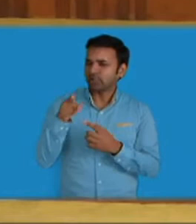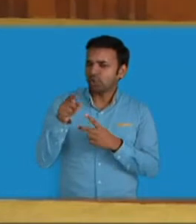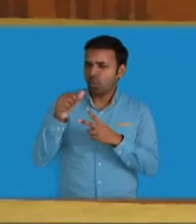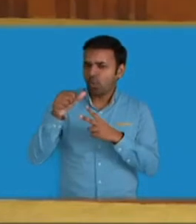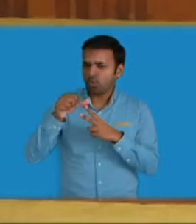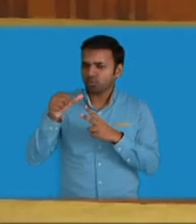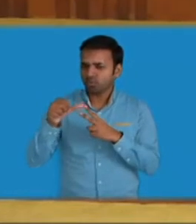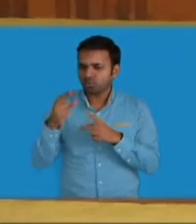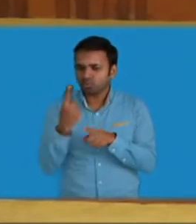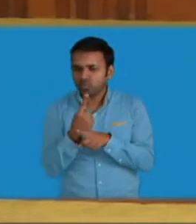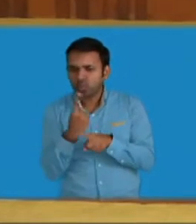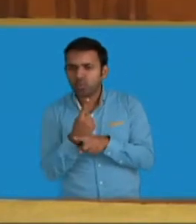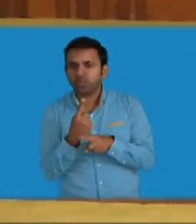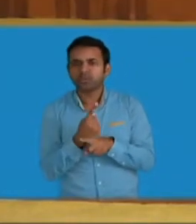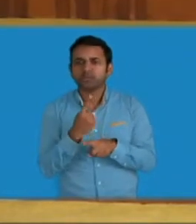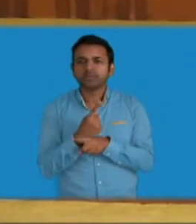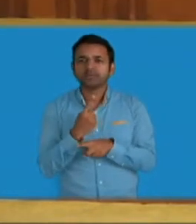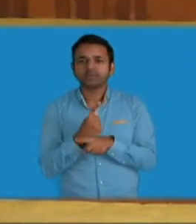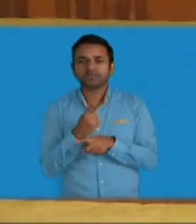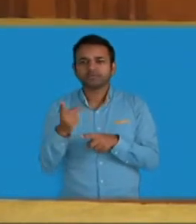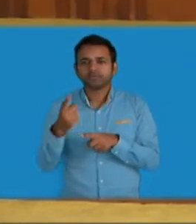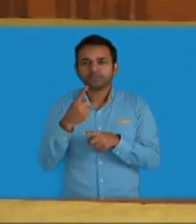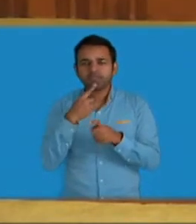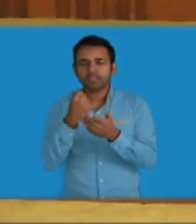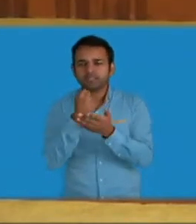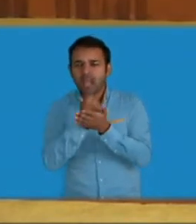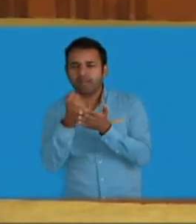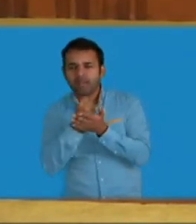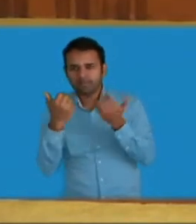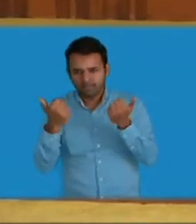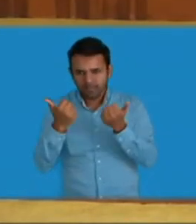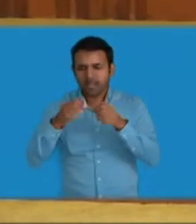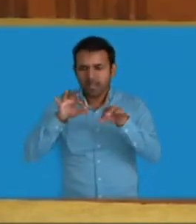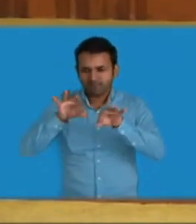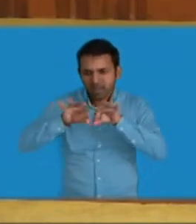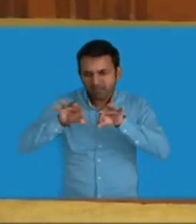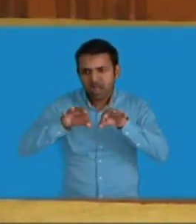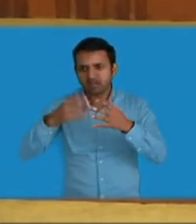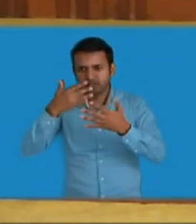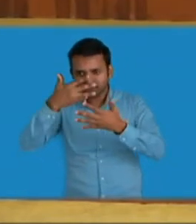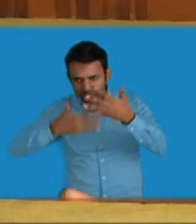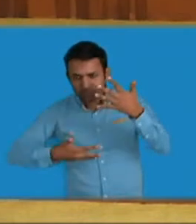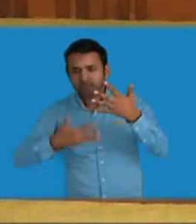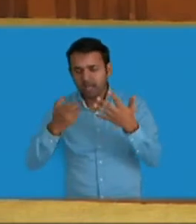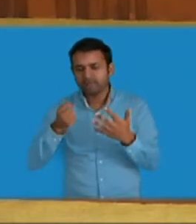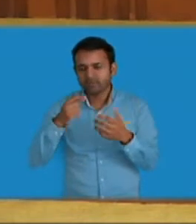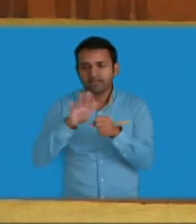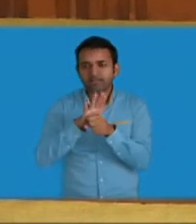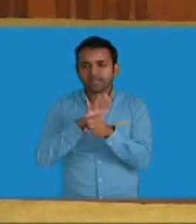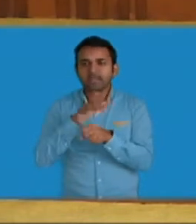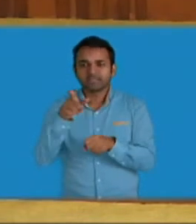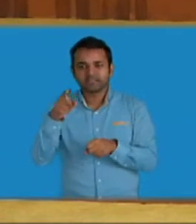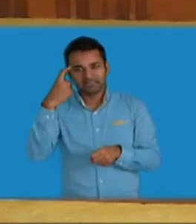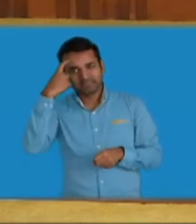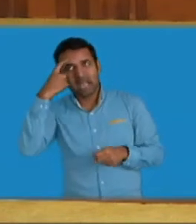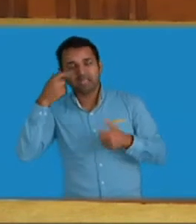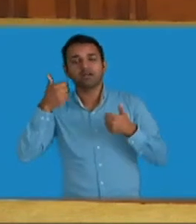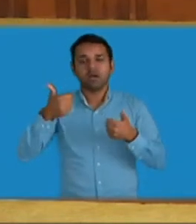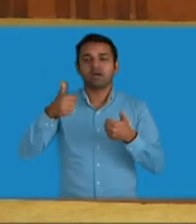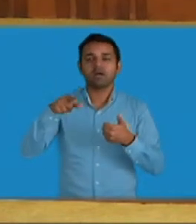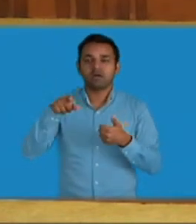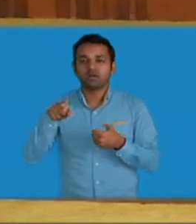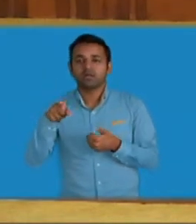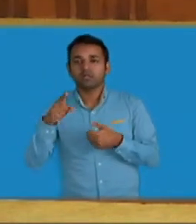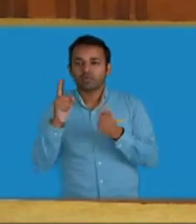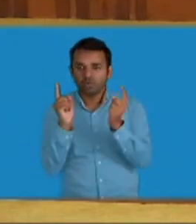plans, and they all make sense in terms of not only meeting our international obligations,